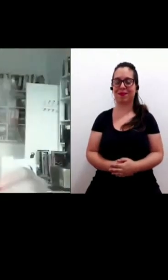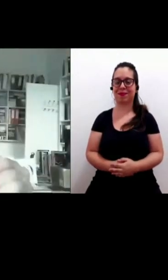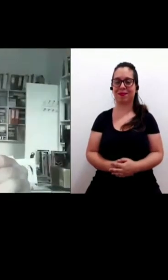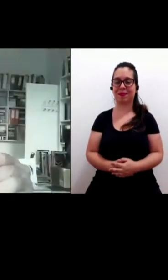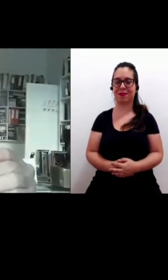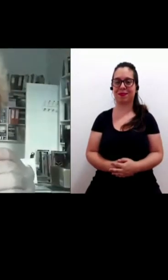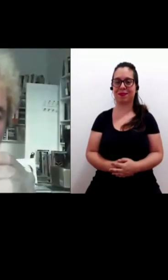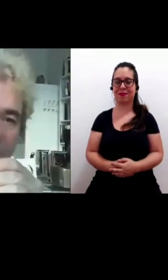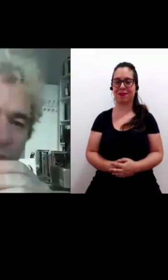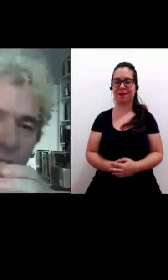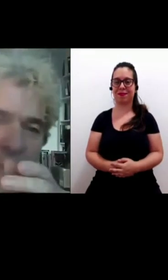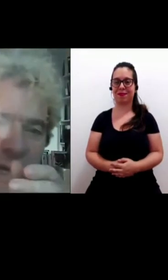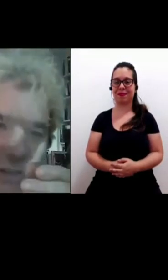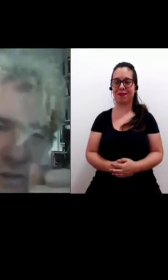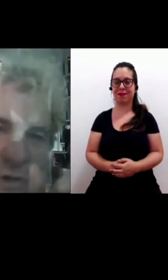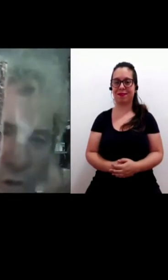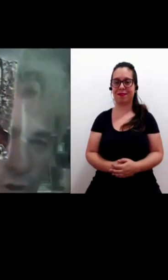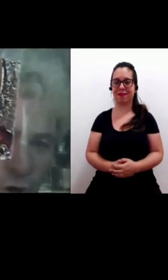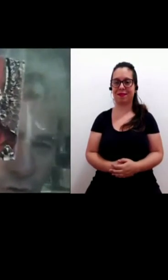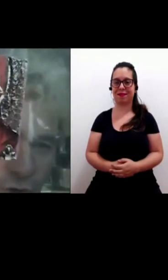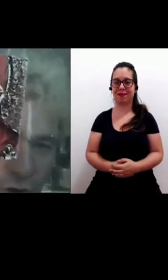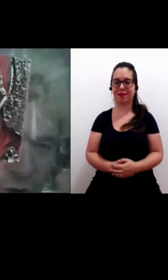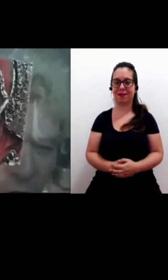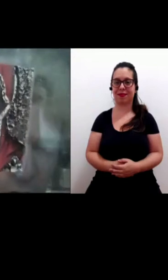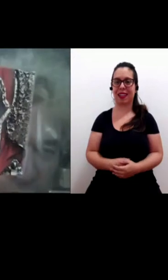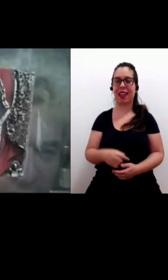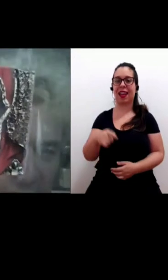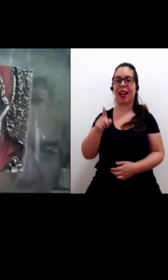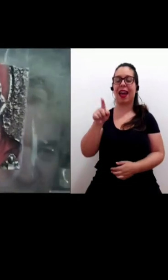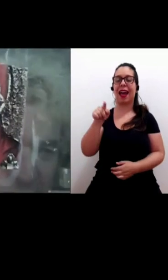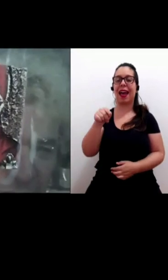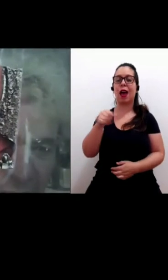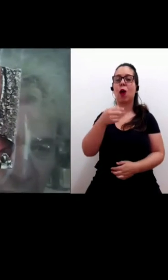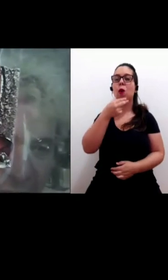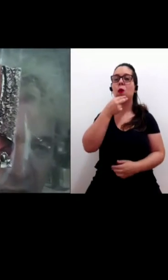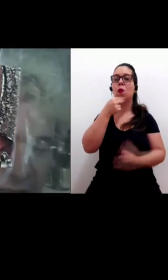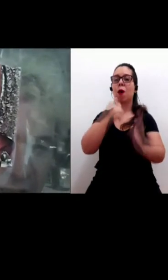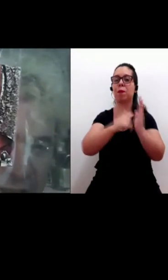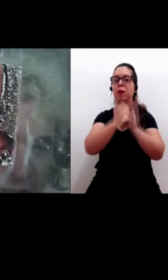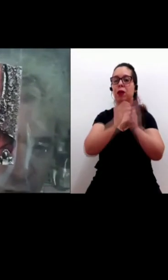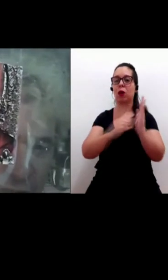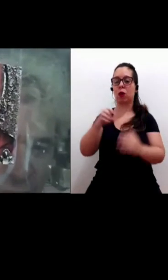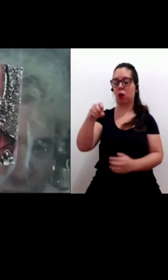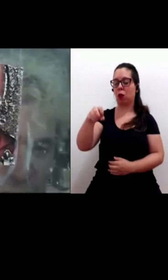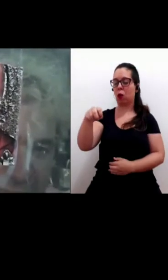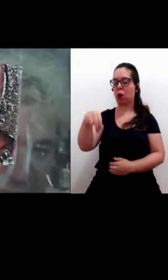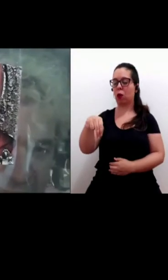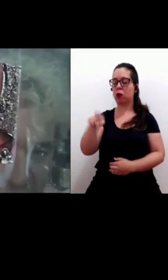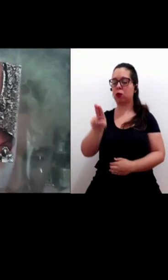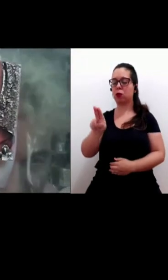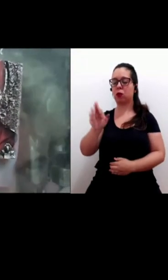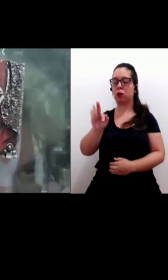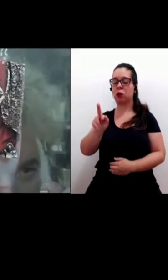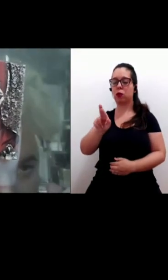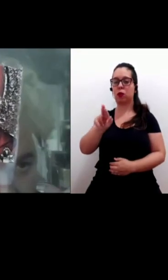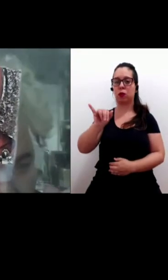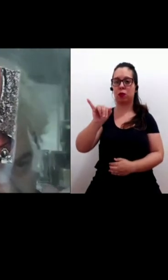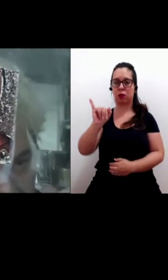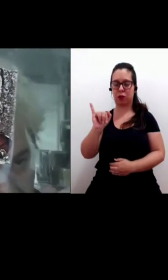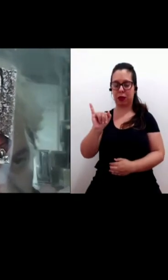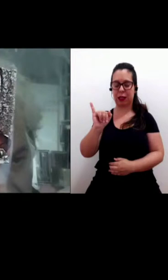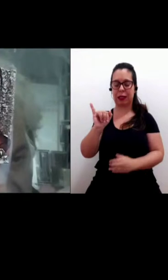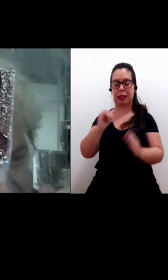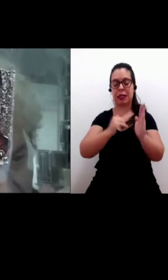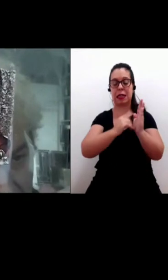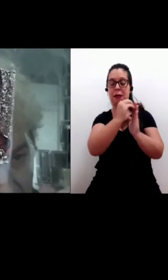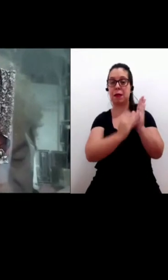This is that. Icon painter called Onufri. You know, and he was painting in